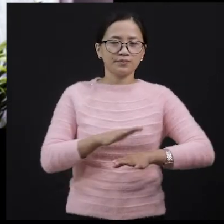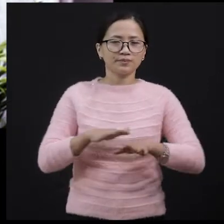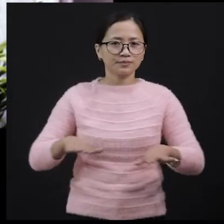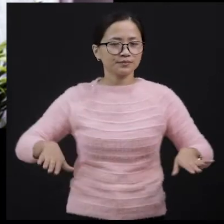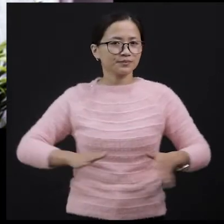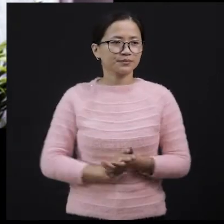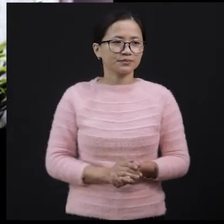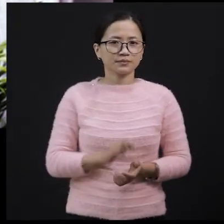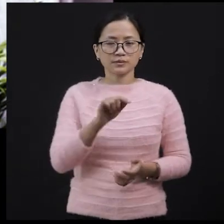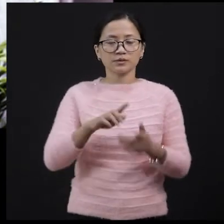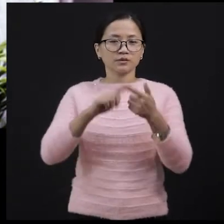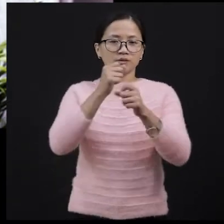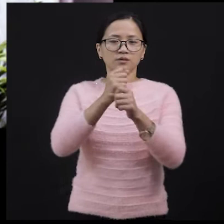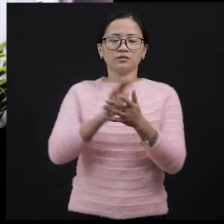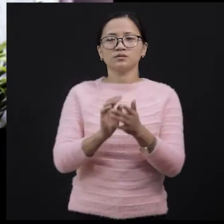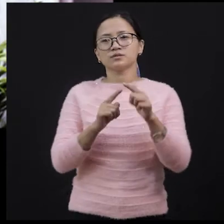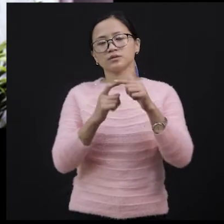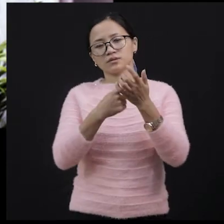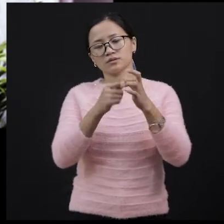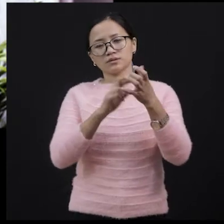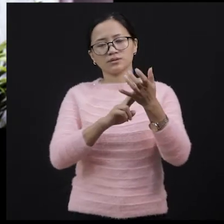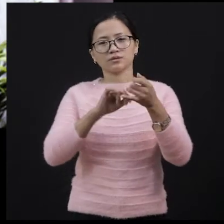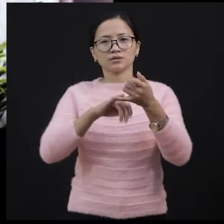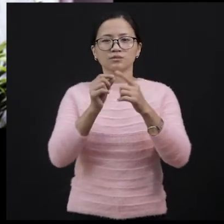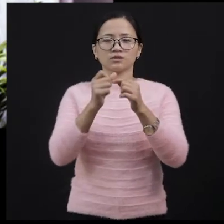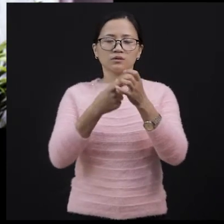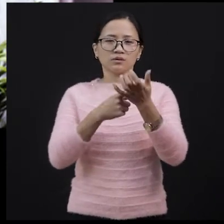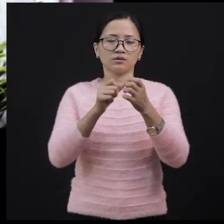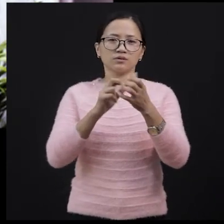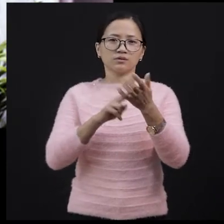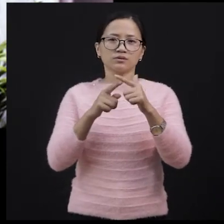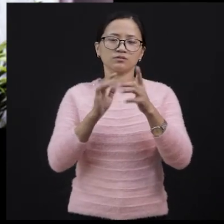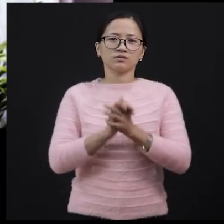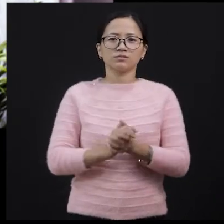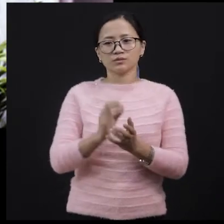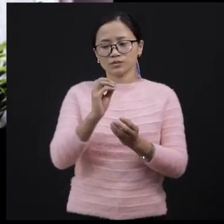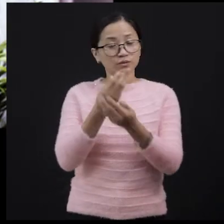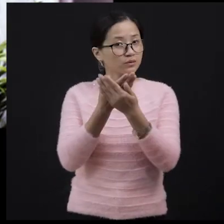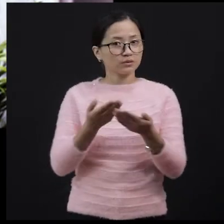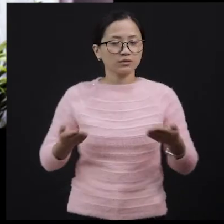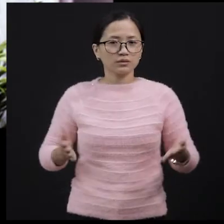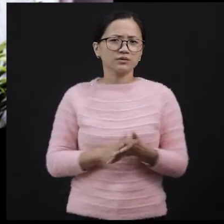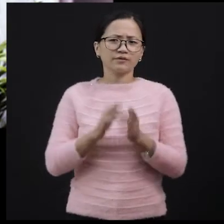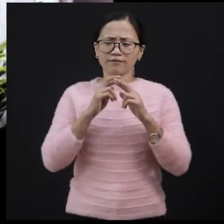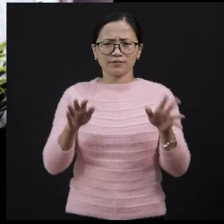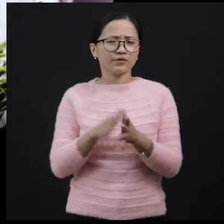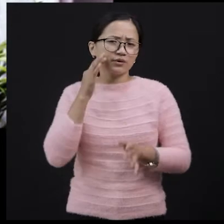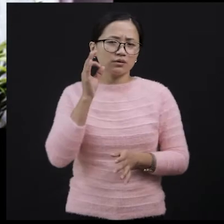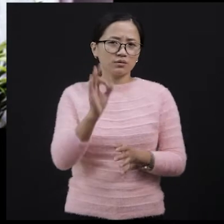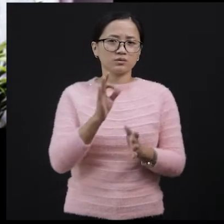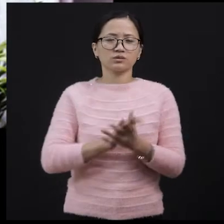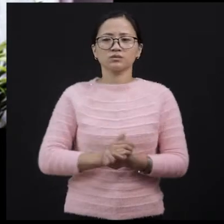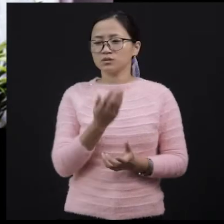students, these are examples of transparent object. And let me repeat, because this is very important. Transparent